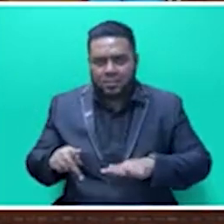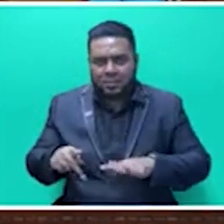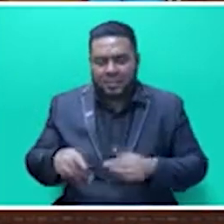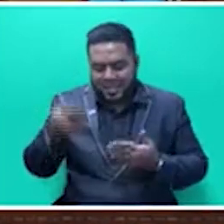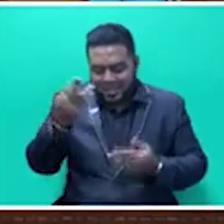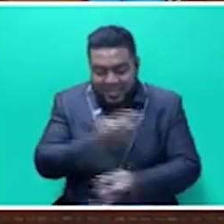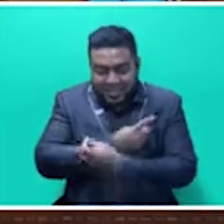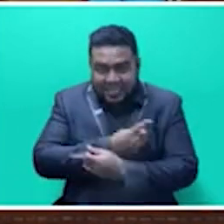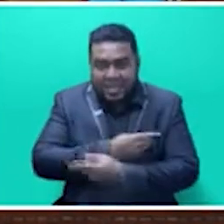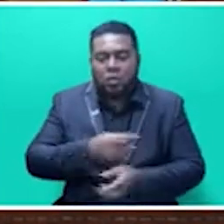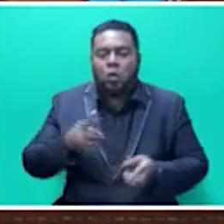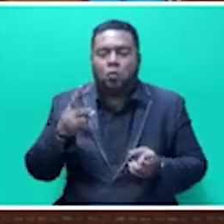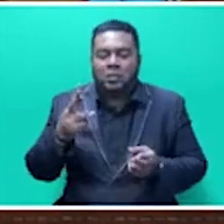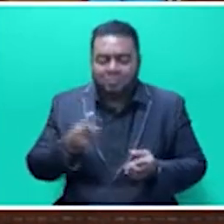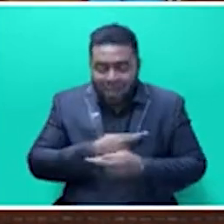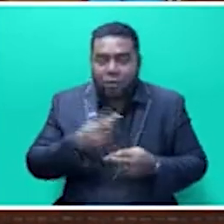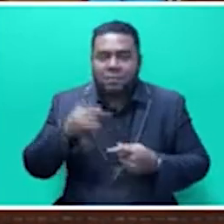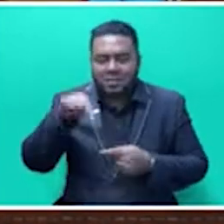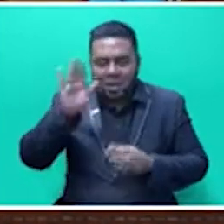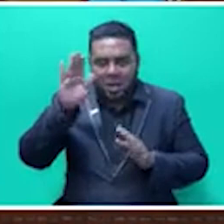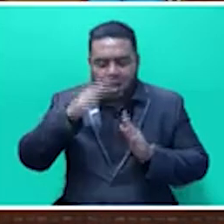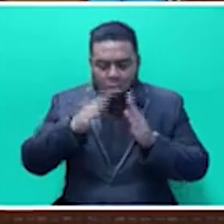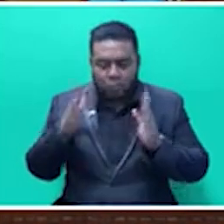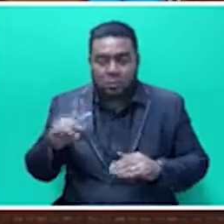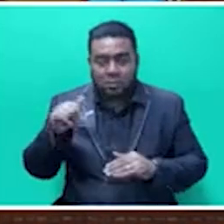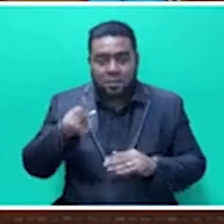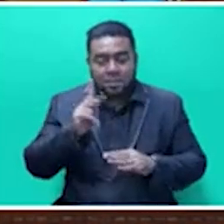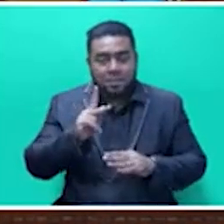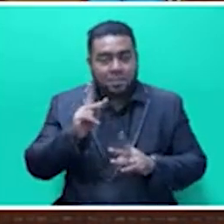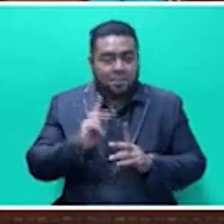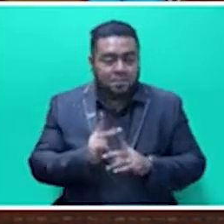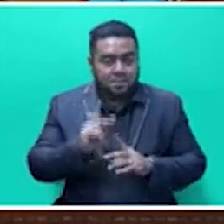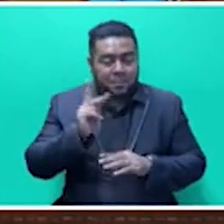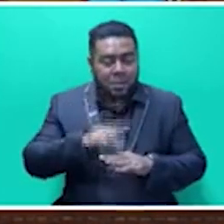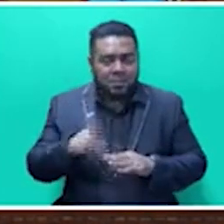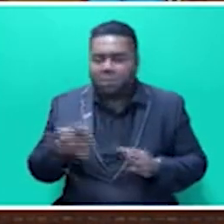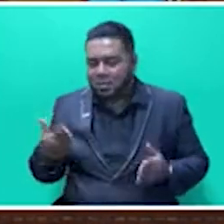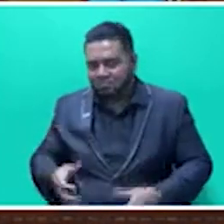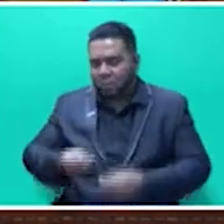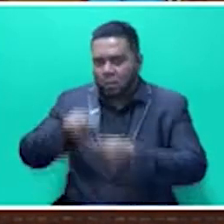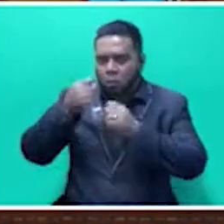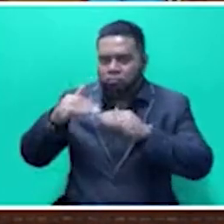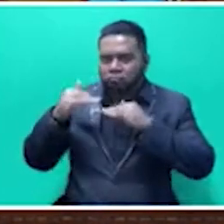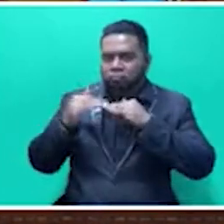this House must at all times be upheld.